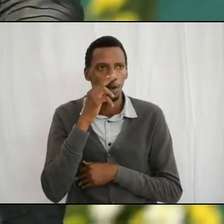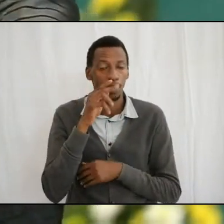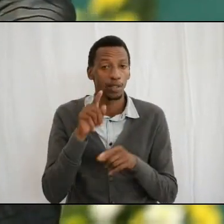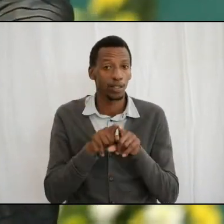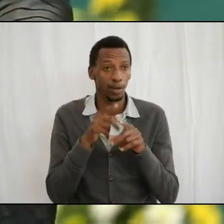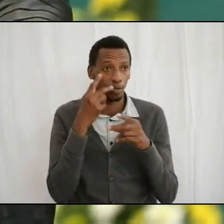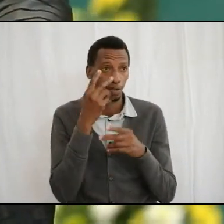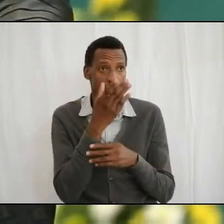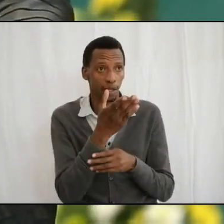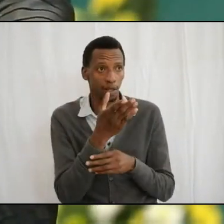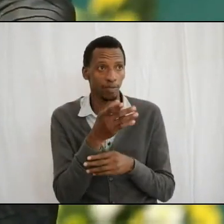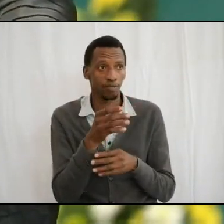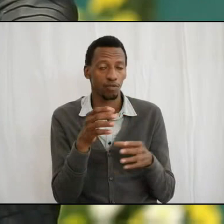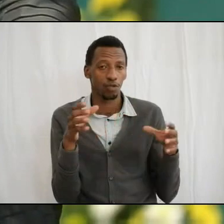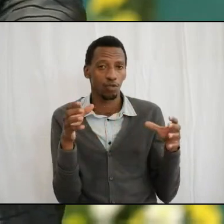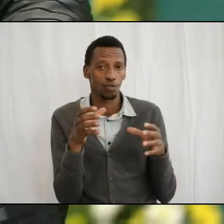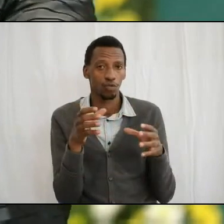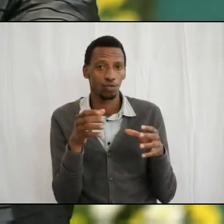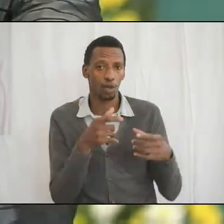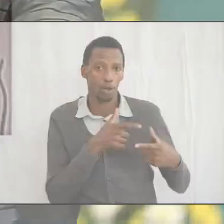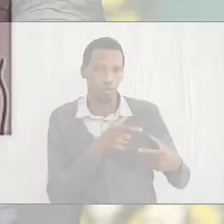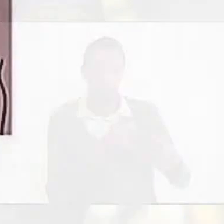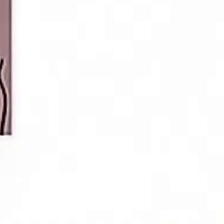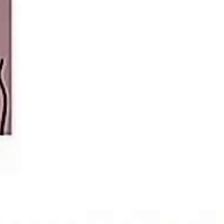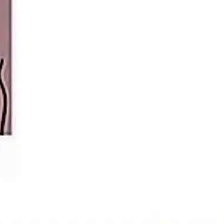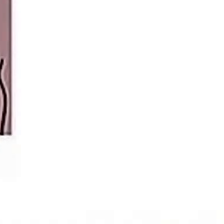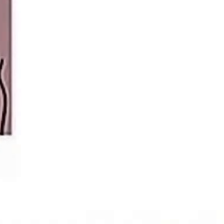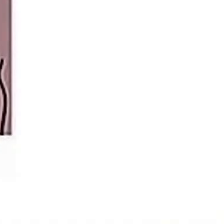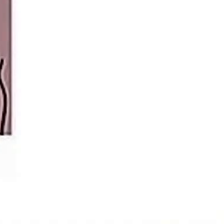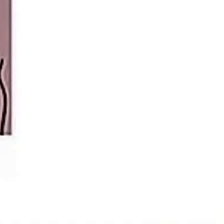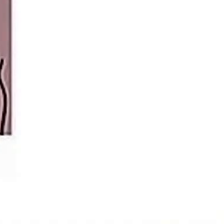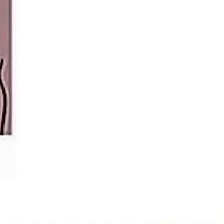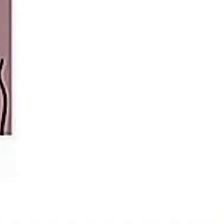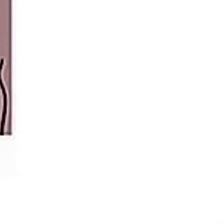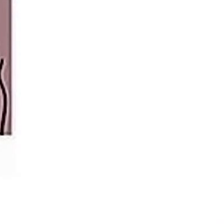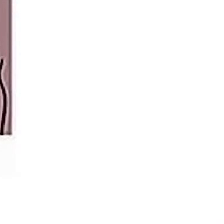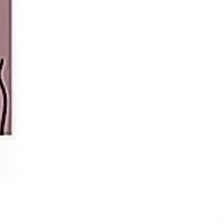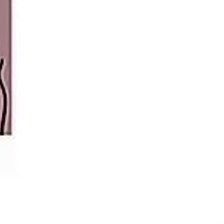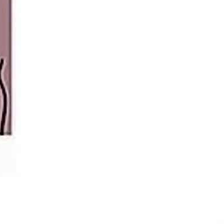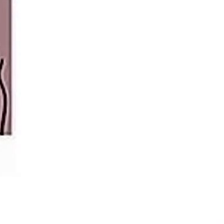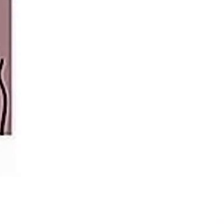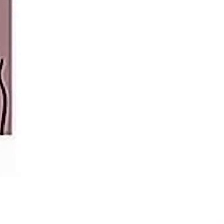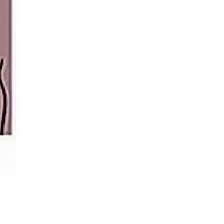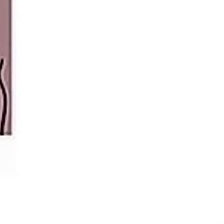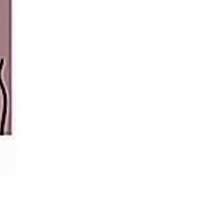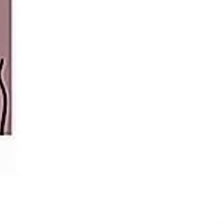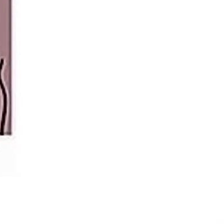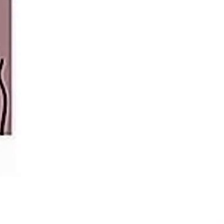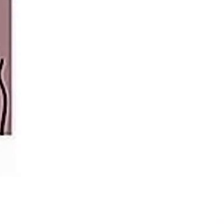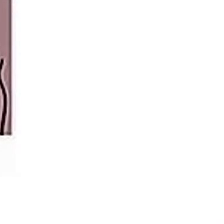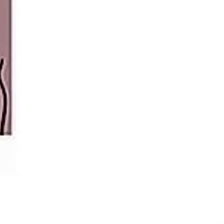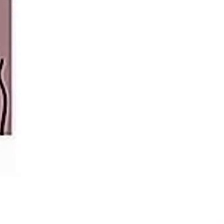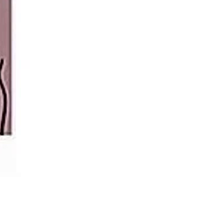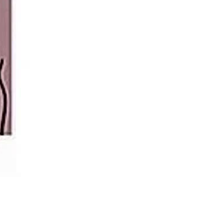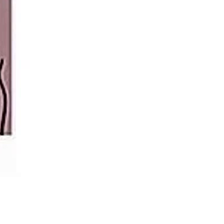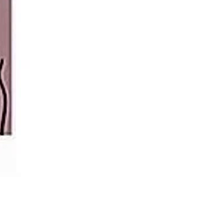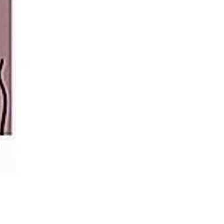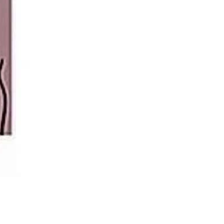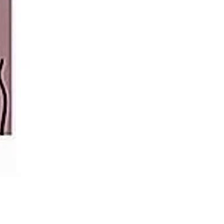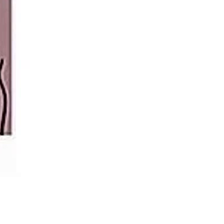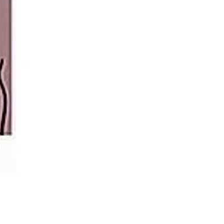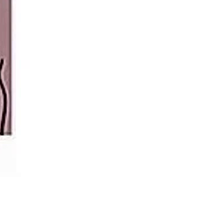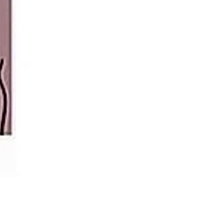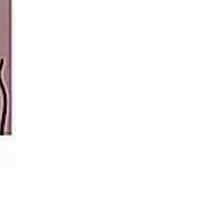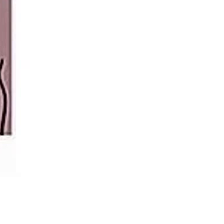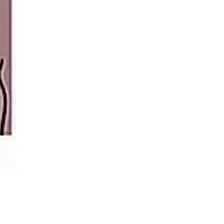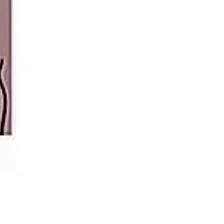the cartoon, they are getting married. She looks like a bit younger than her husband, and so she's asking the priest, "Are